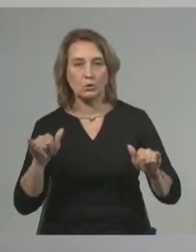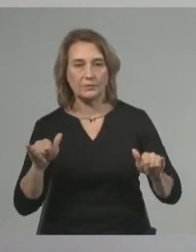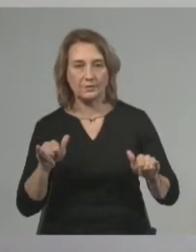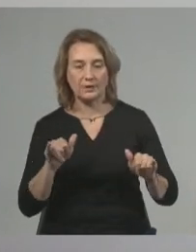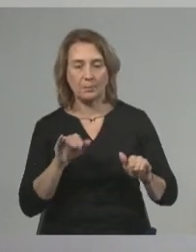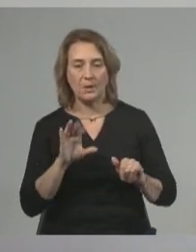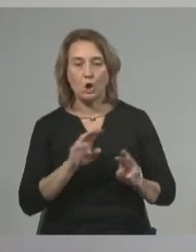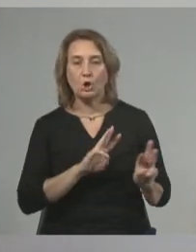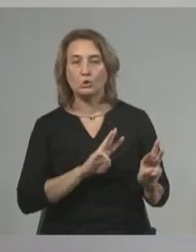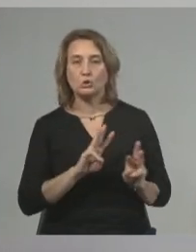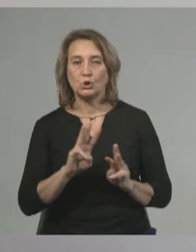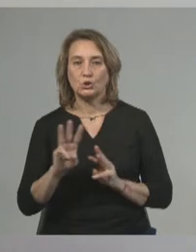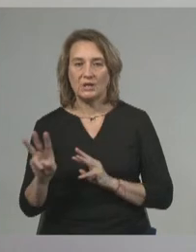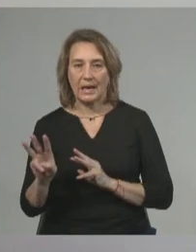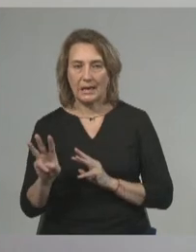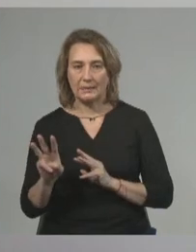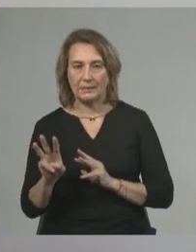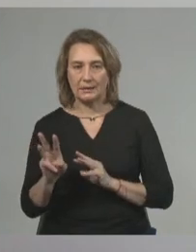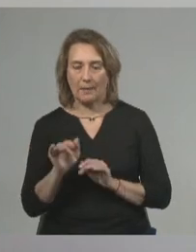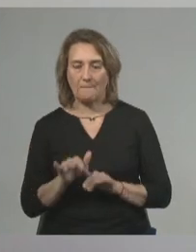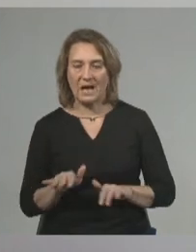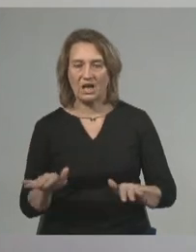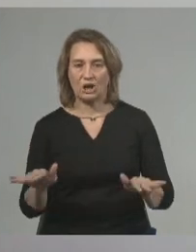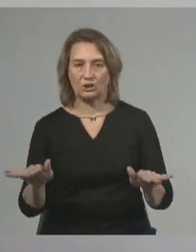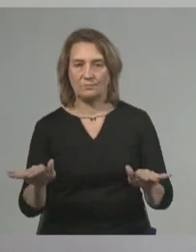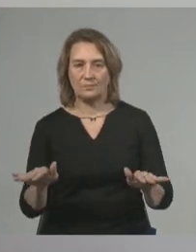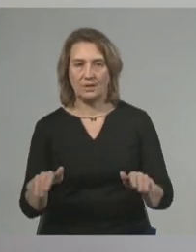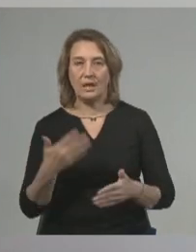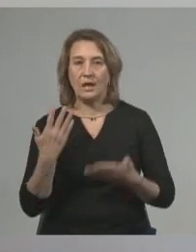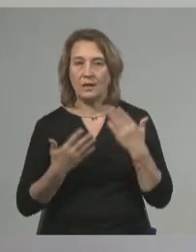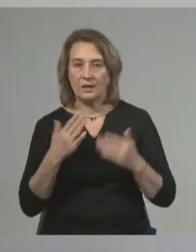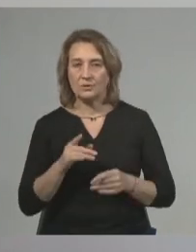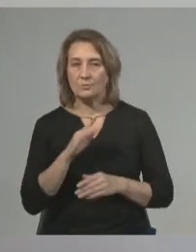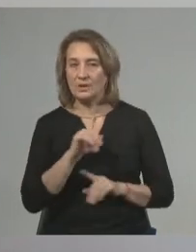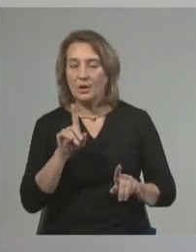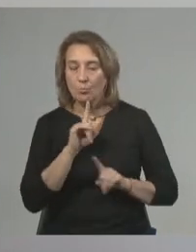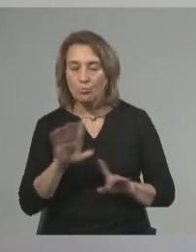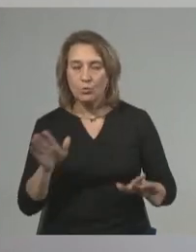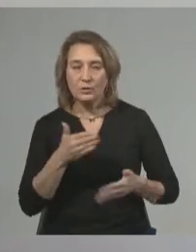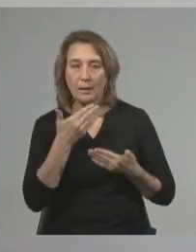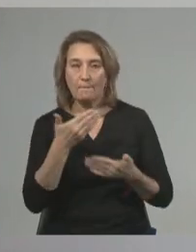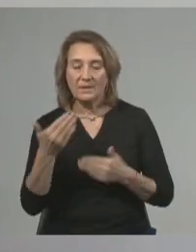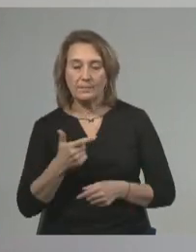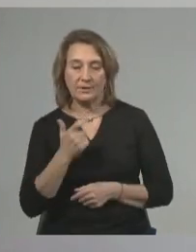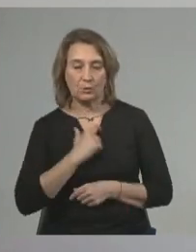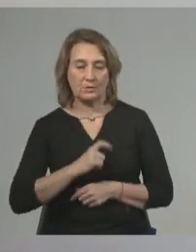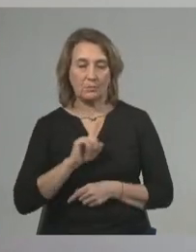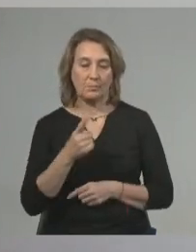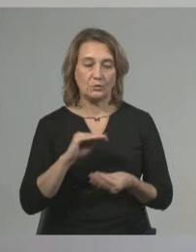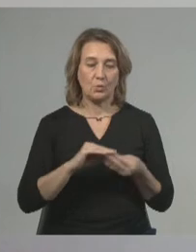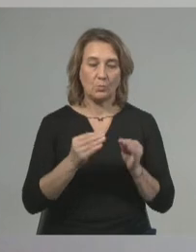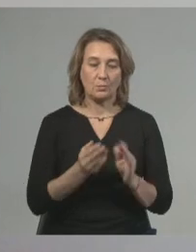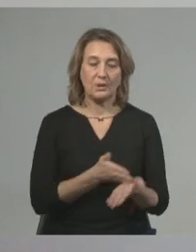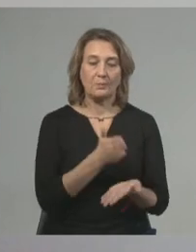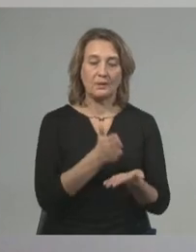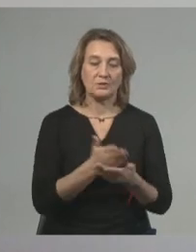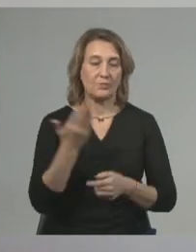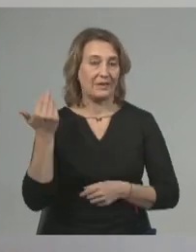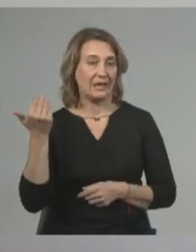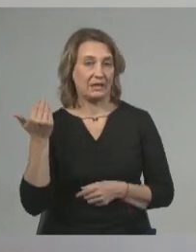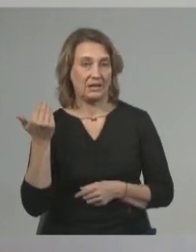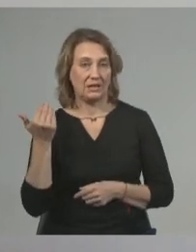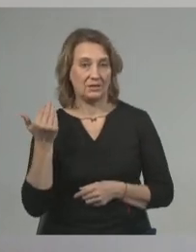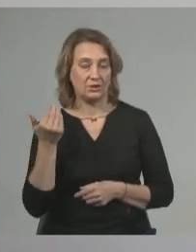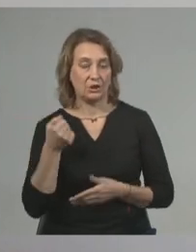that and we don't go to the roots we don't ask ourselves well why did this exist even before uh social media why are